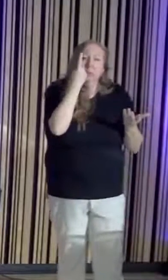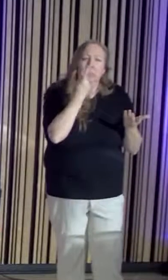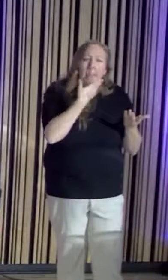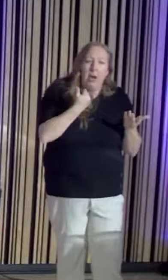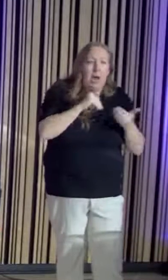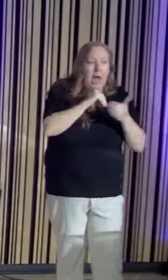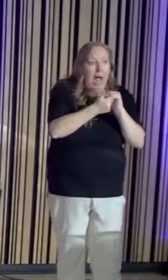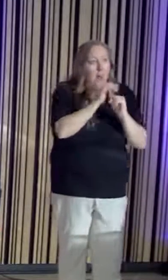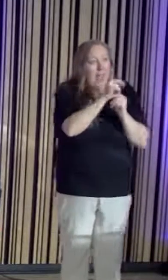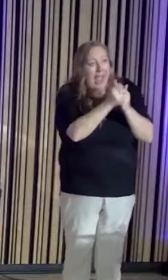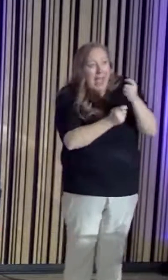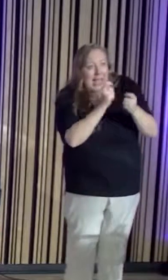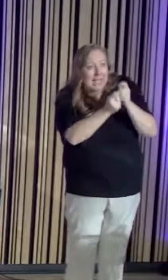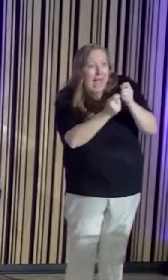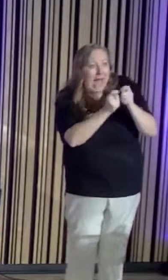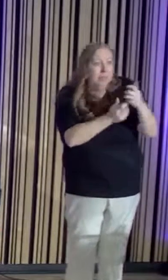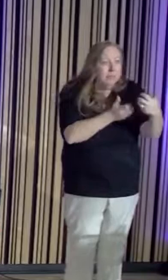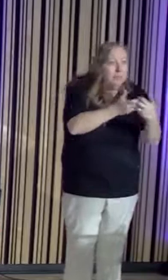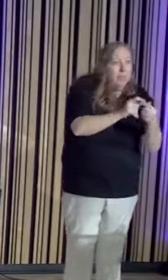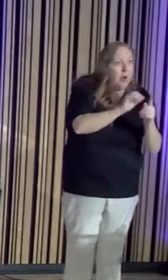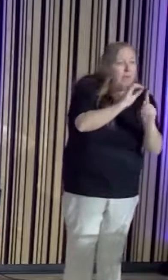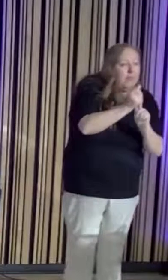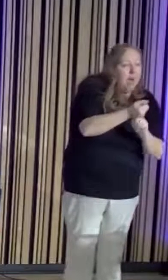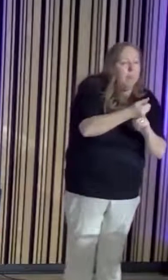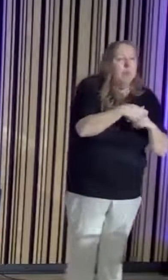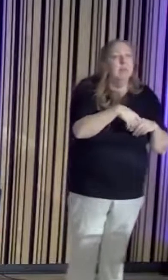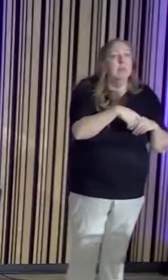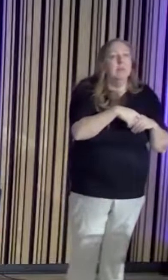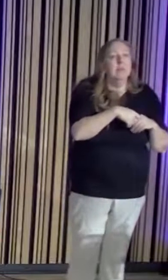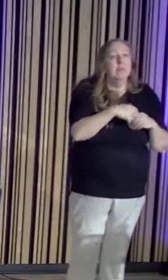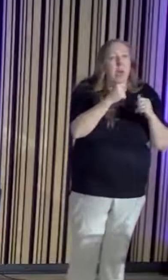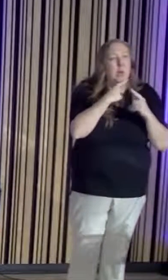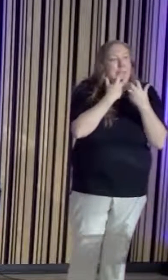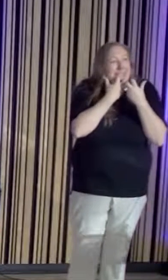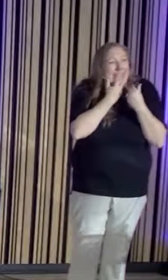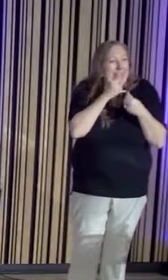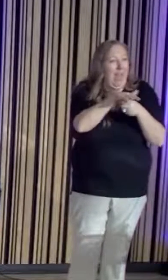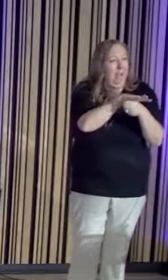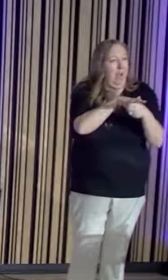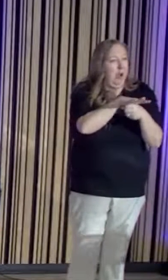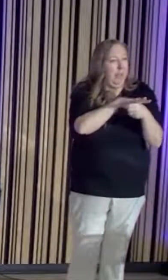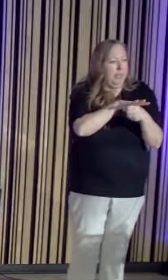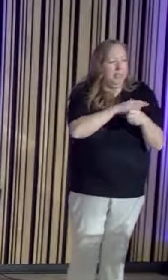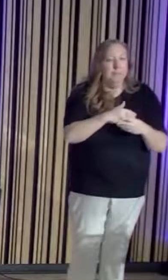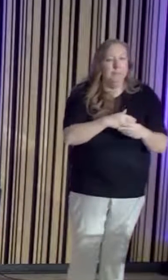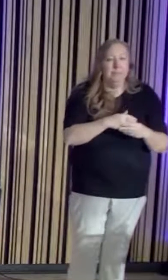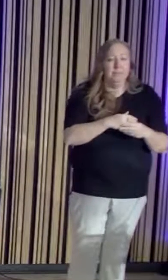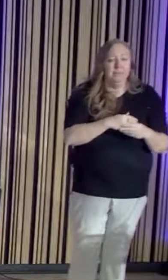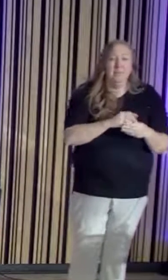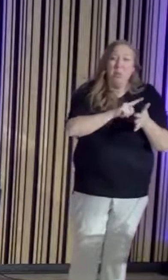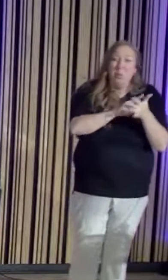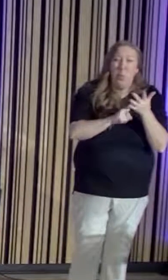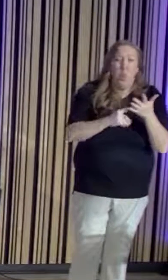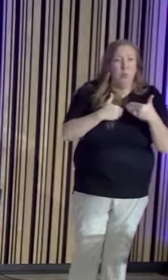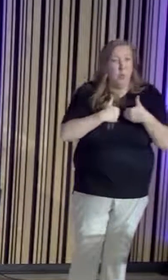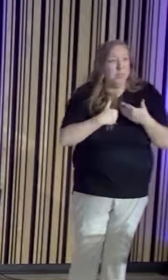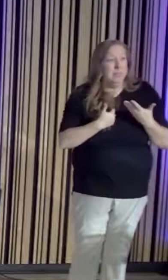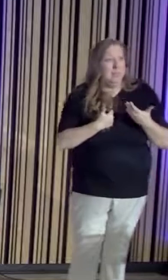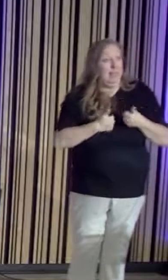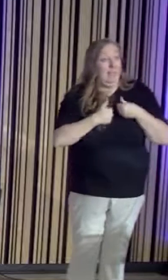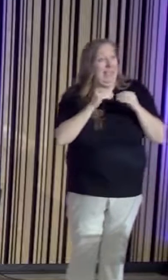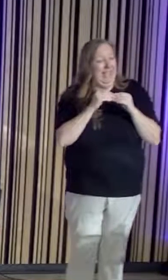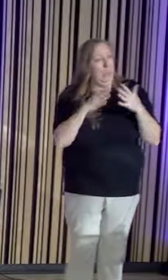we need to do that in order to hopefully try to protect them better in the future. These organisms living in these